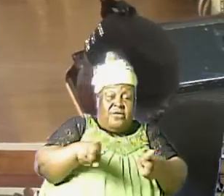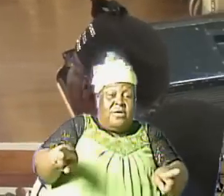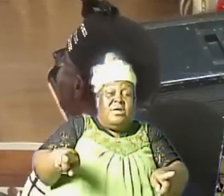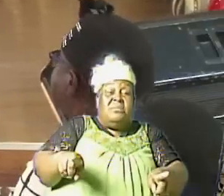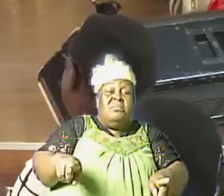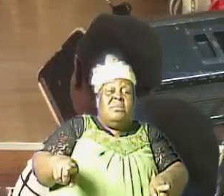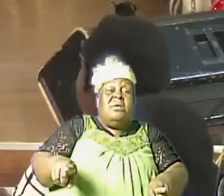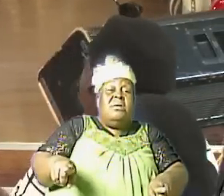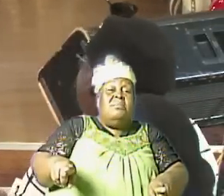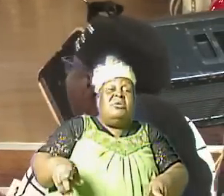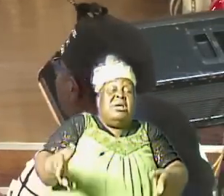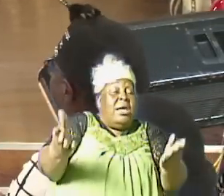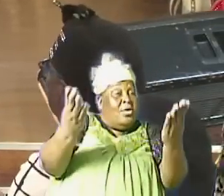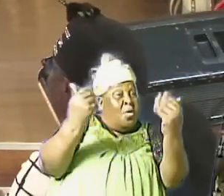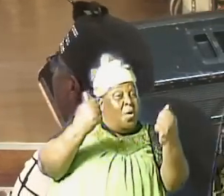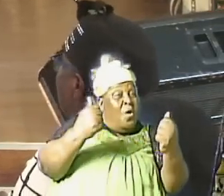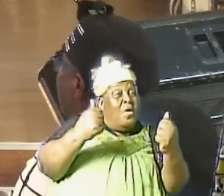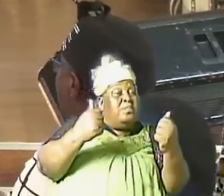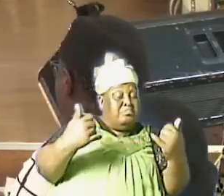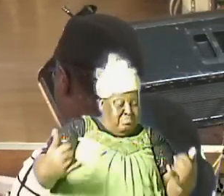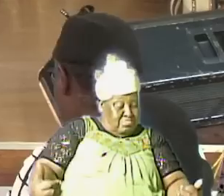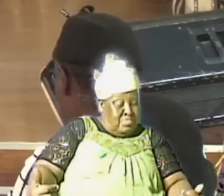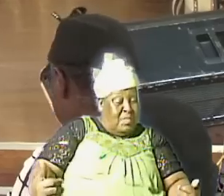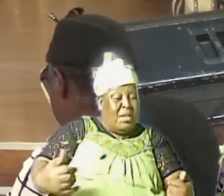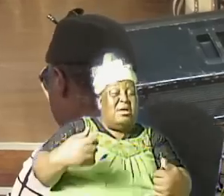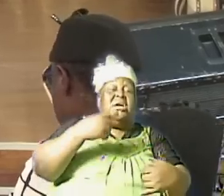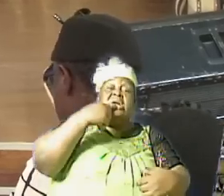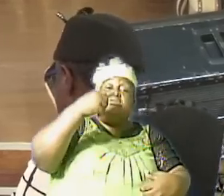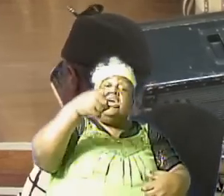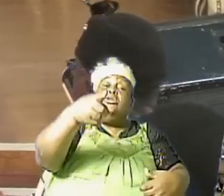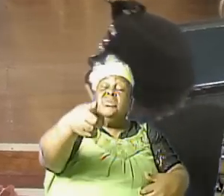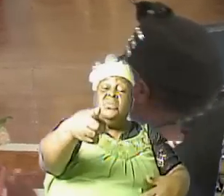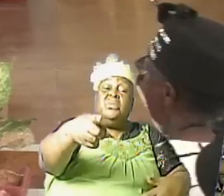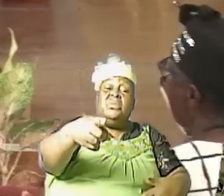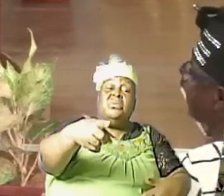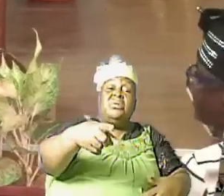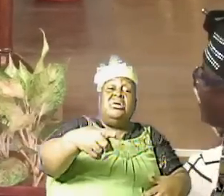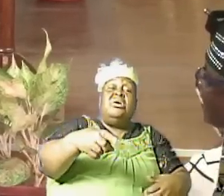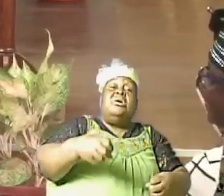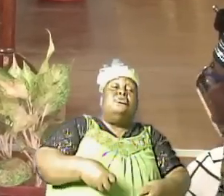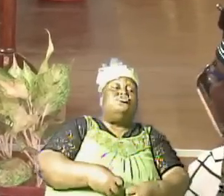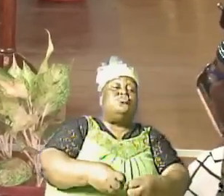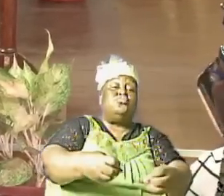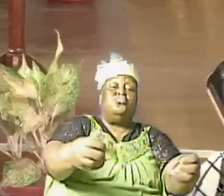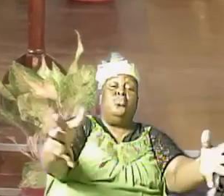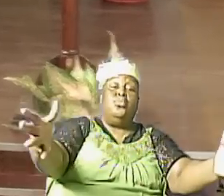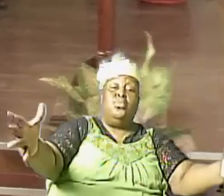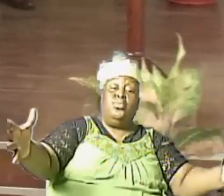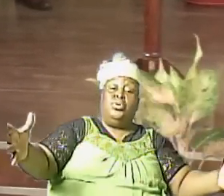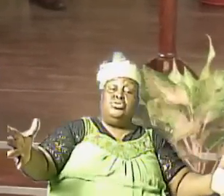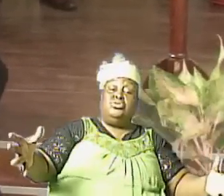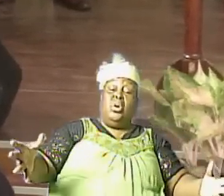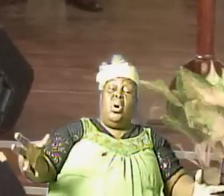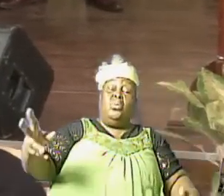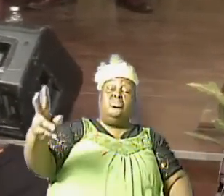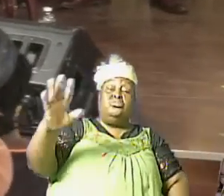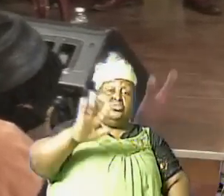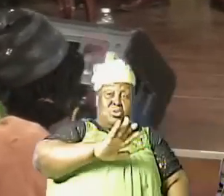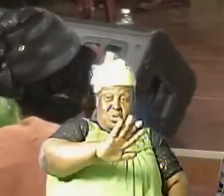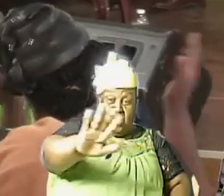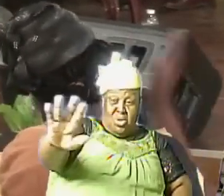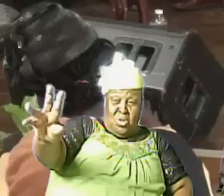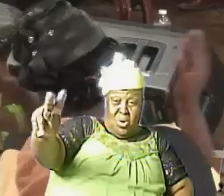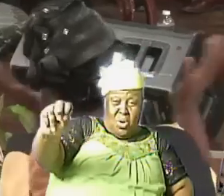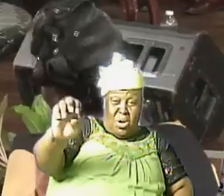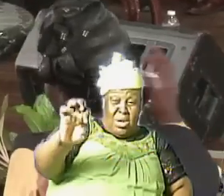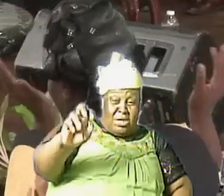contrary. But I came today to tell you to let down your